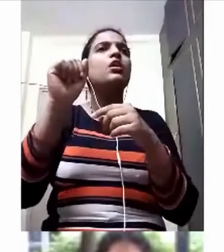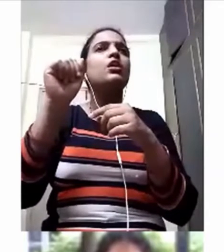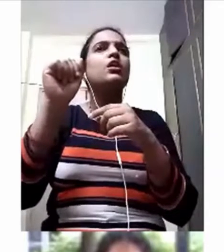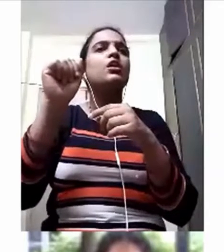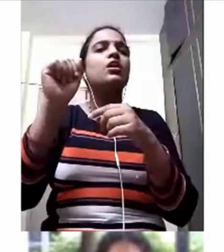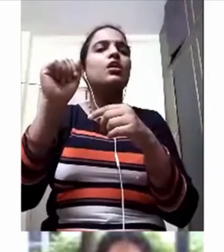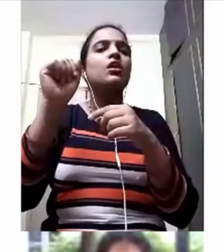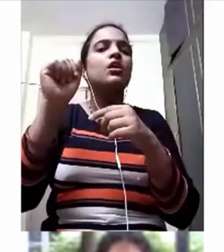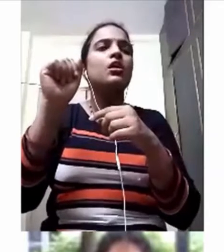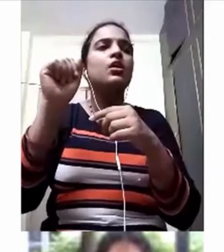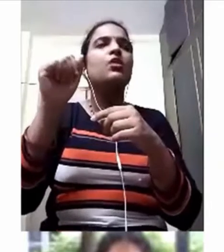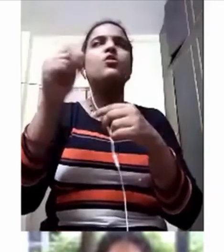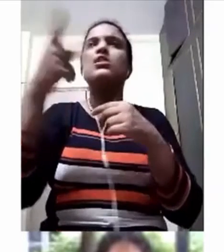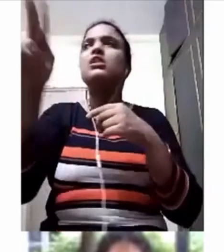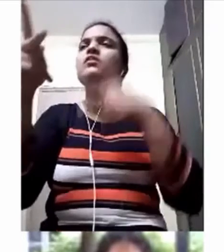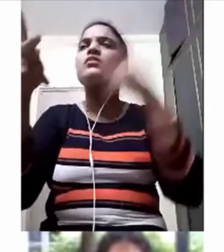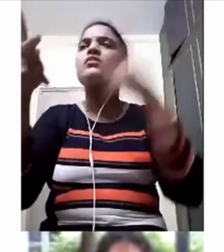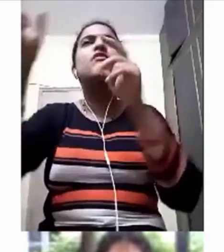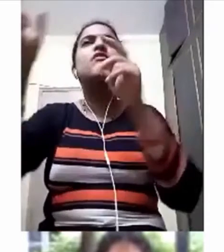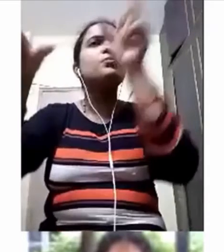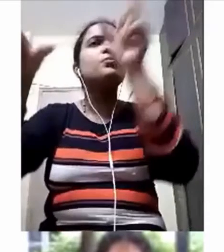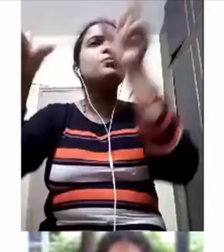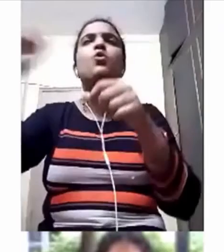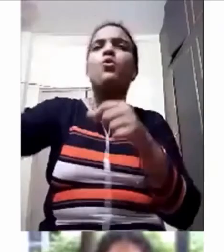it means different things to different people,